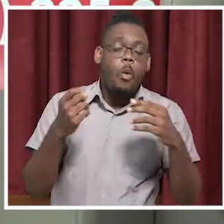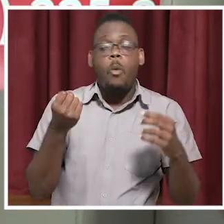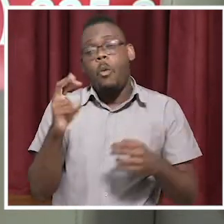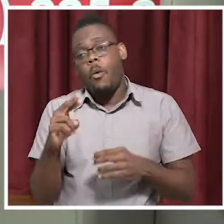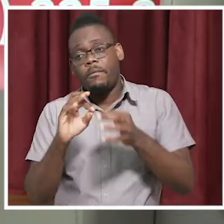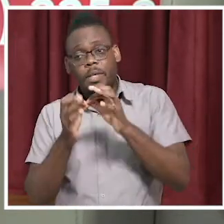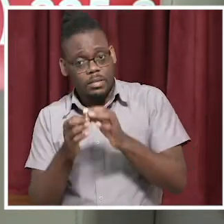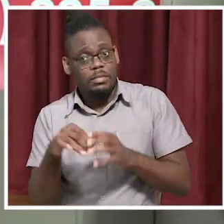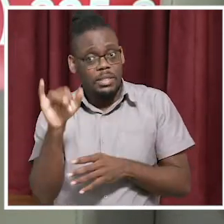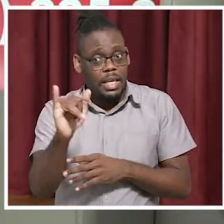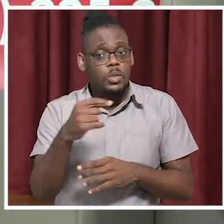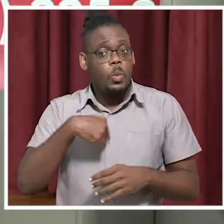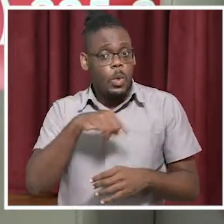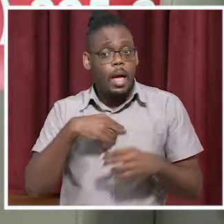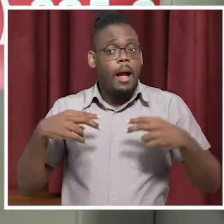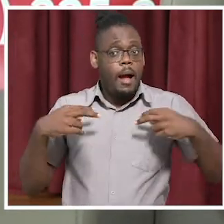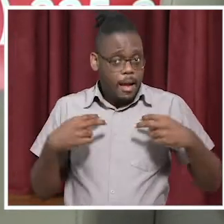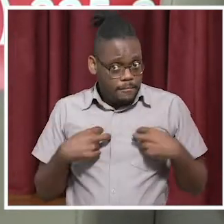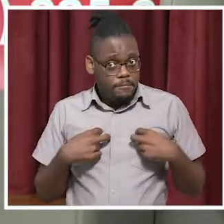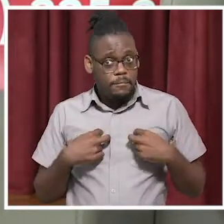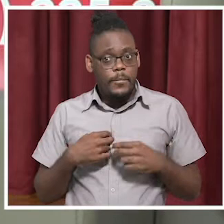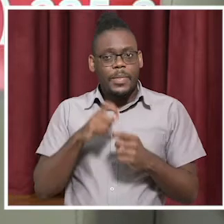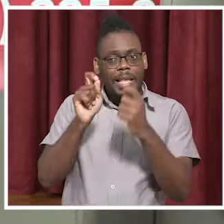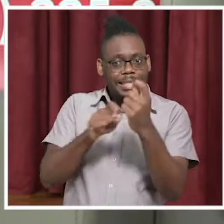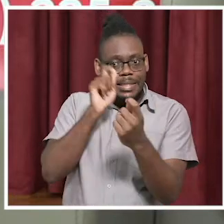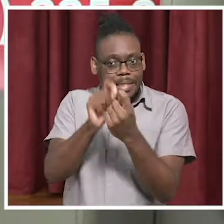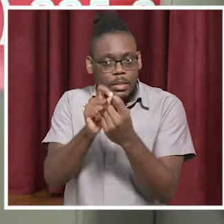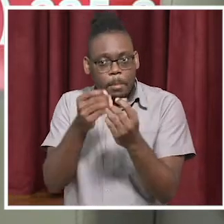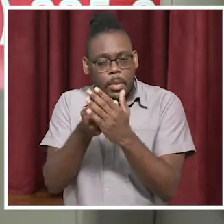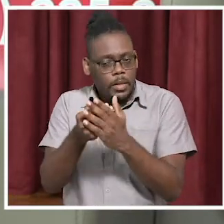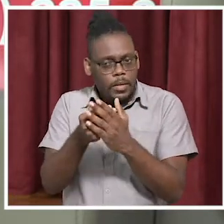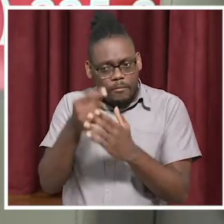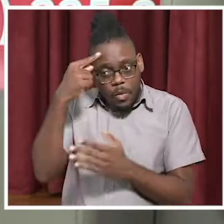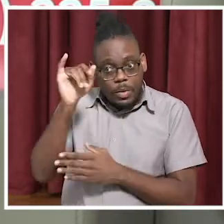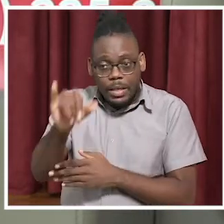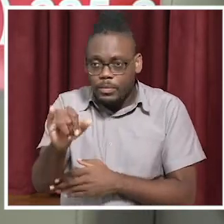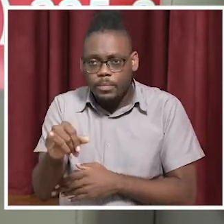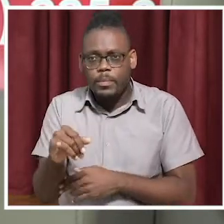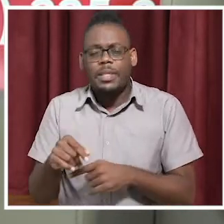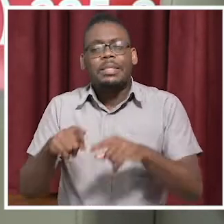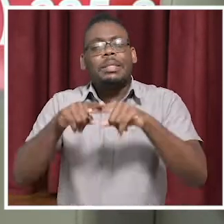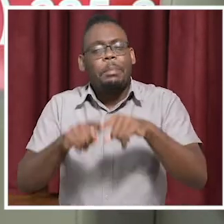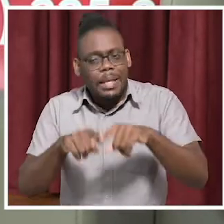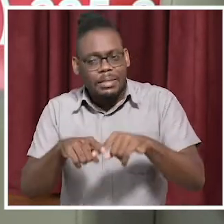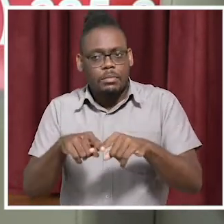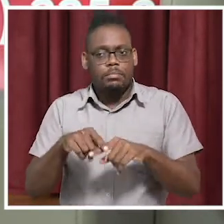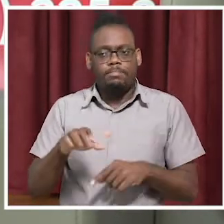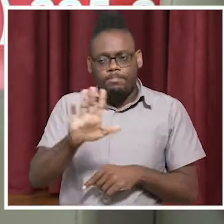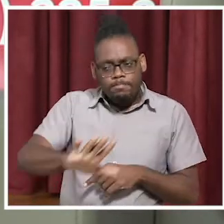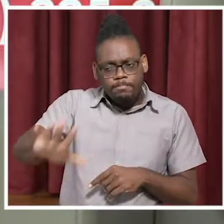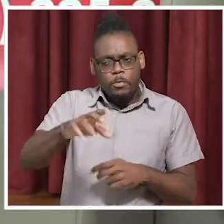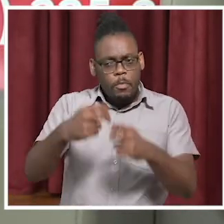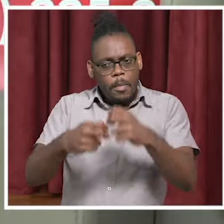like a set budget that we use for that one. That one is really determined based on the need of the community. Right, the assessment as itself. Well